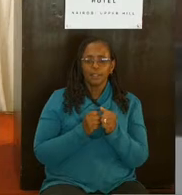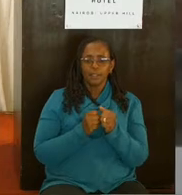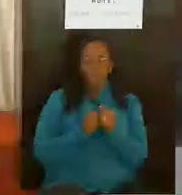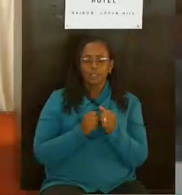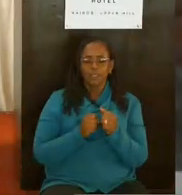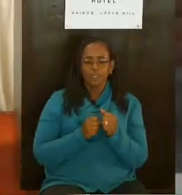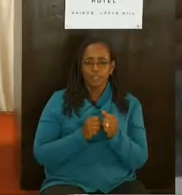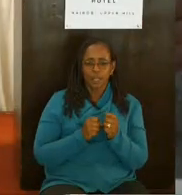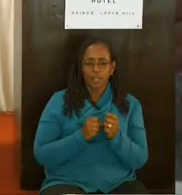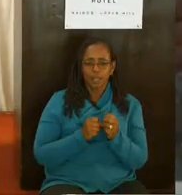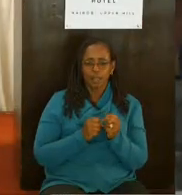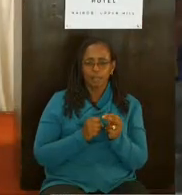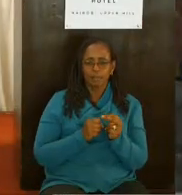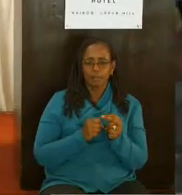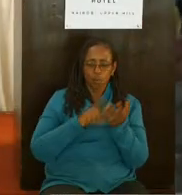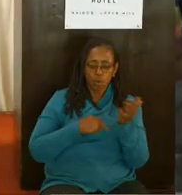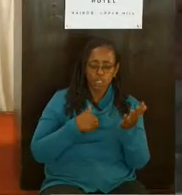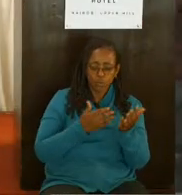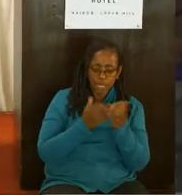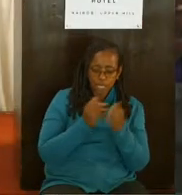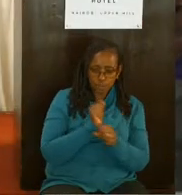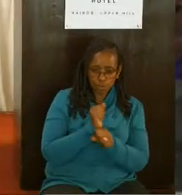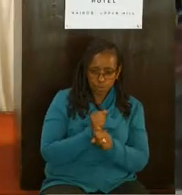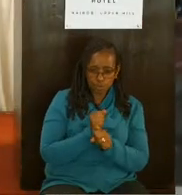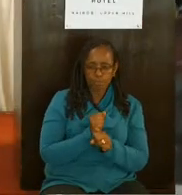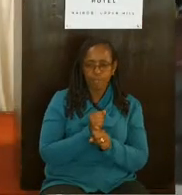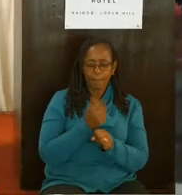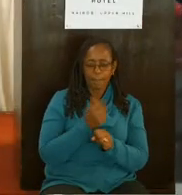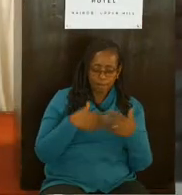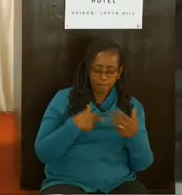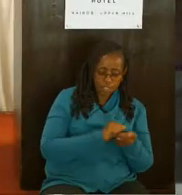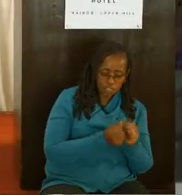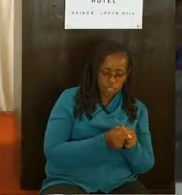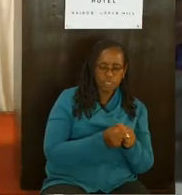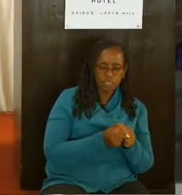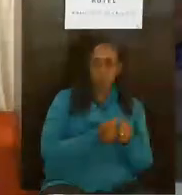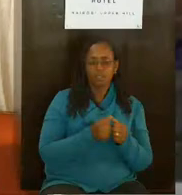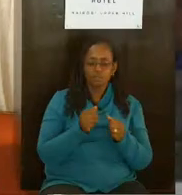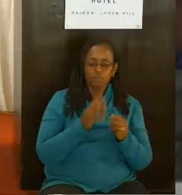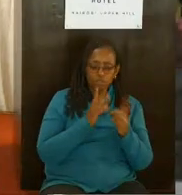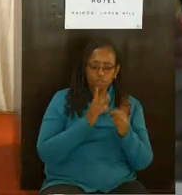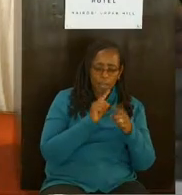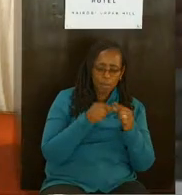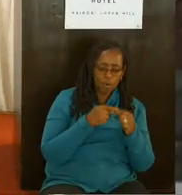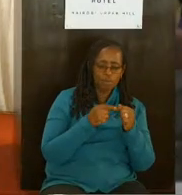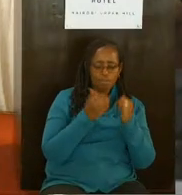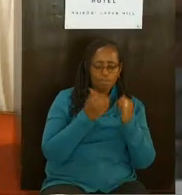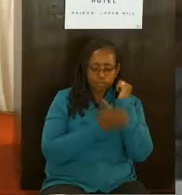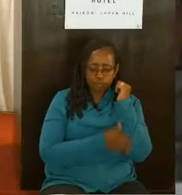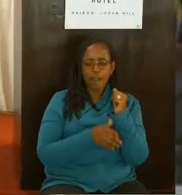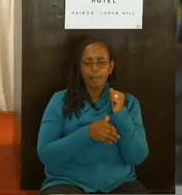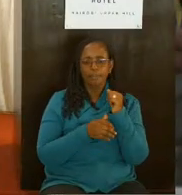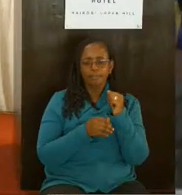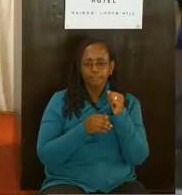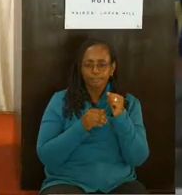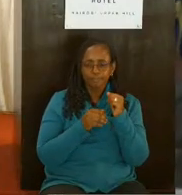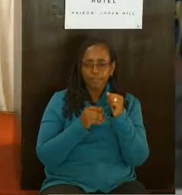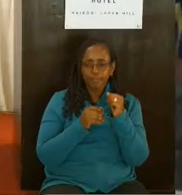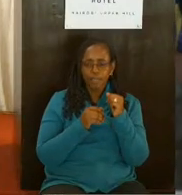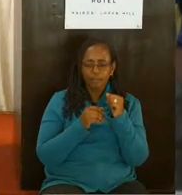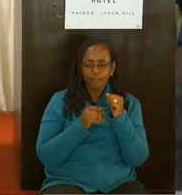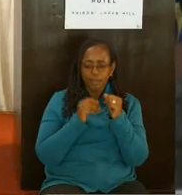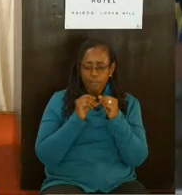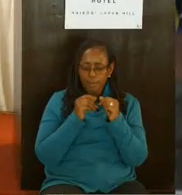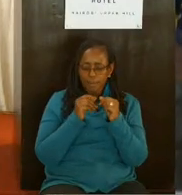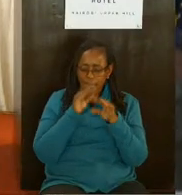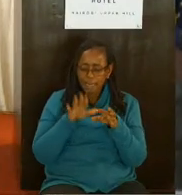Reflections uh what we need to do even in terms of behavior change there's talks about you know poor parenting there's a deficit of role